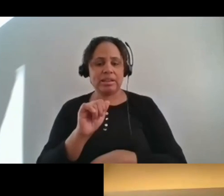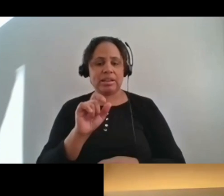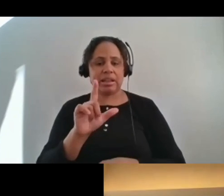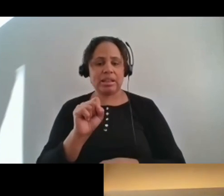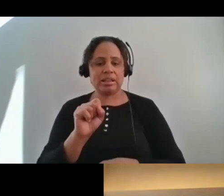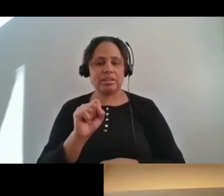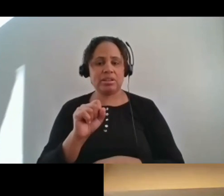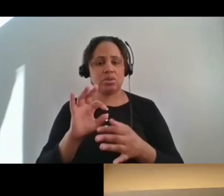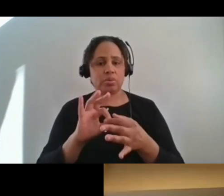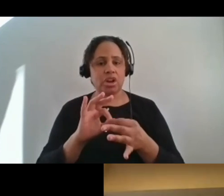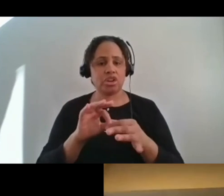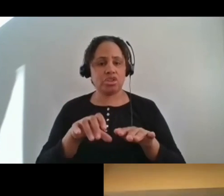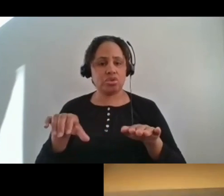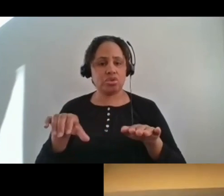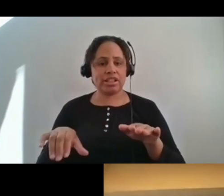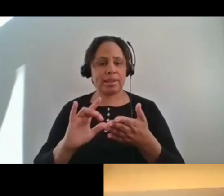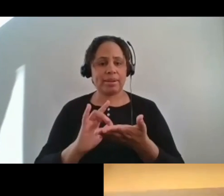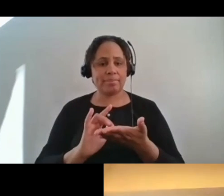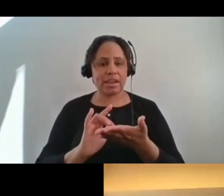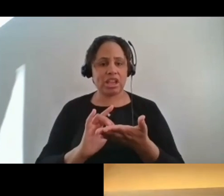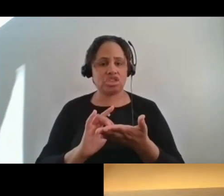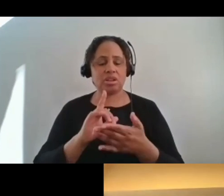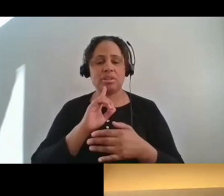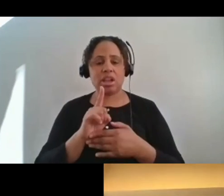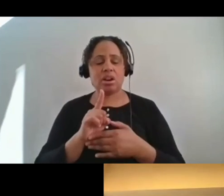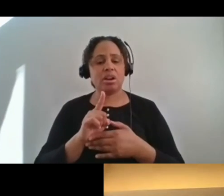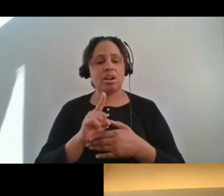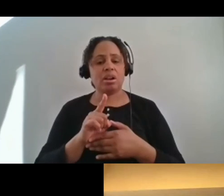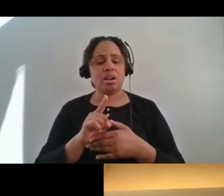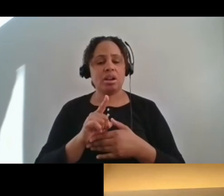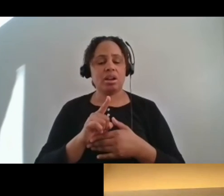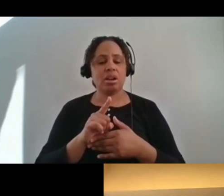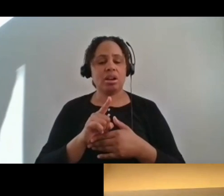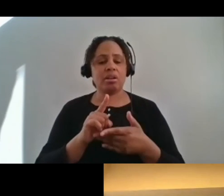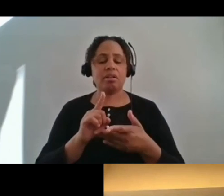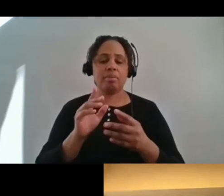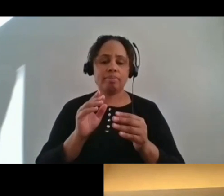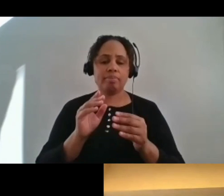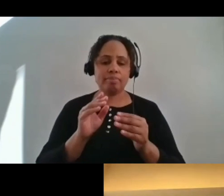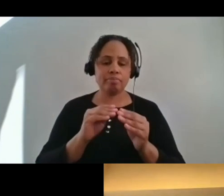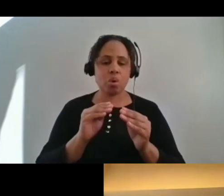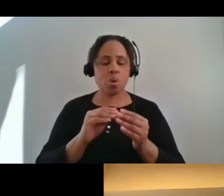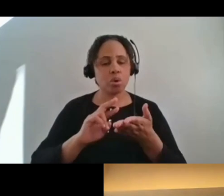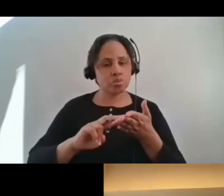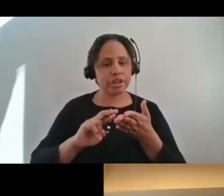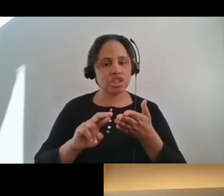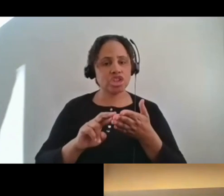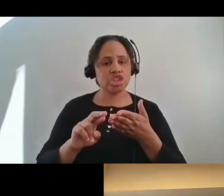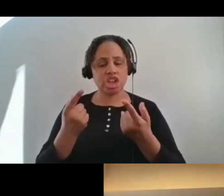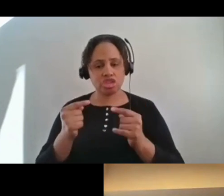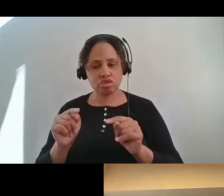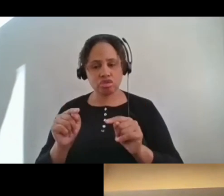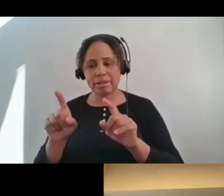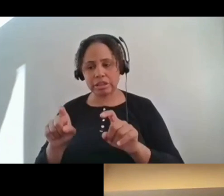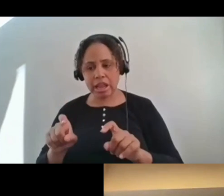the transplant medications, there are greater and more research and trials that are being done that